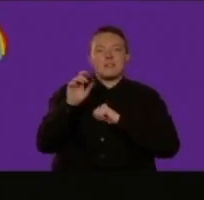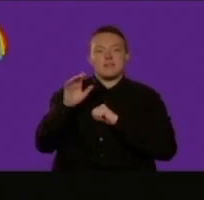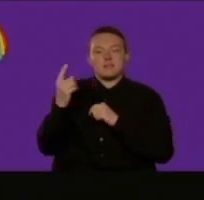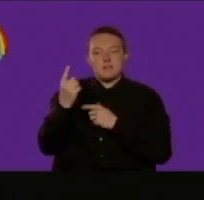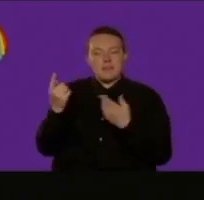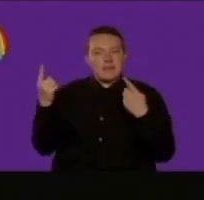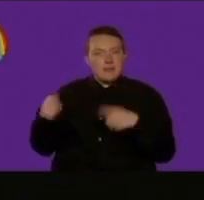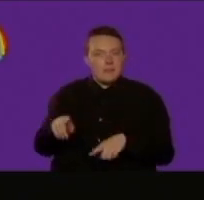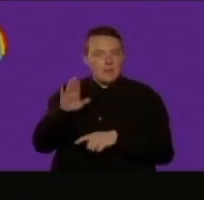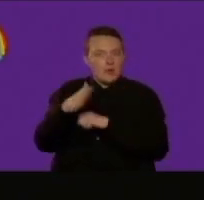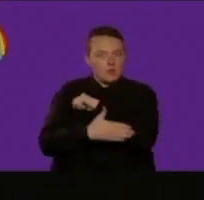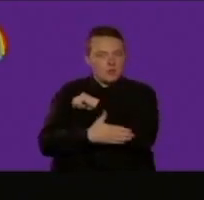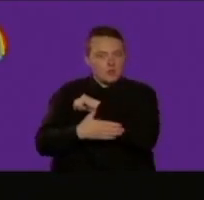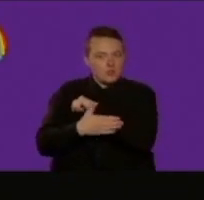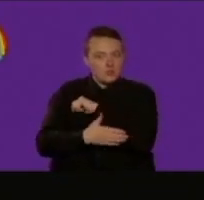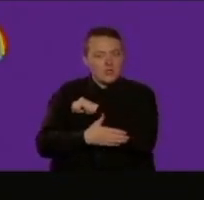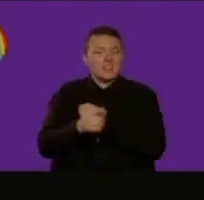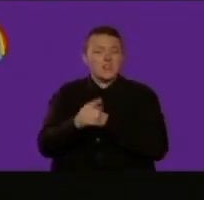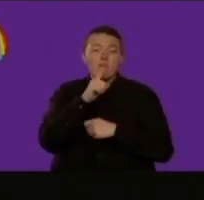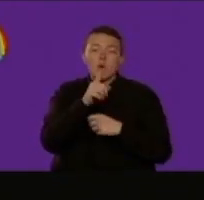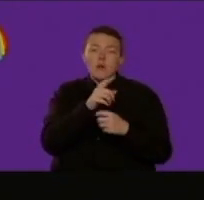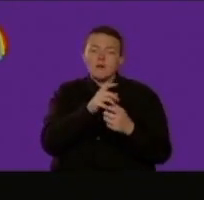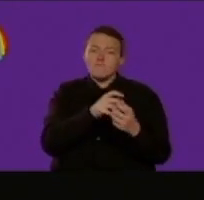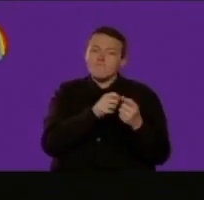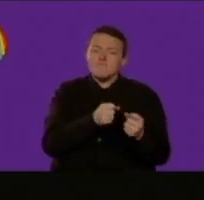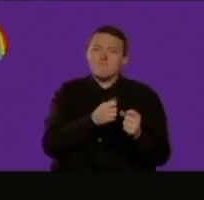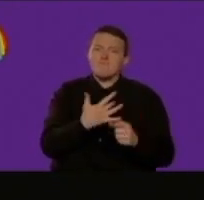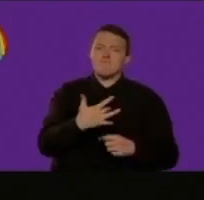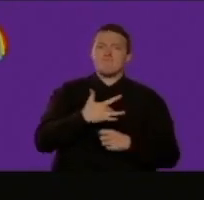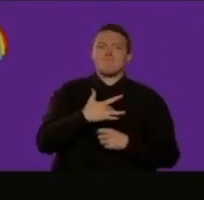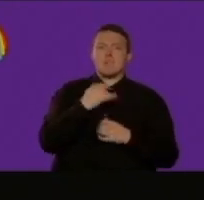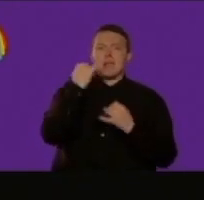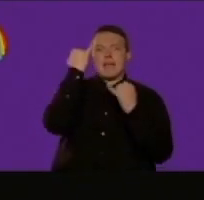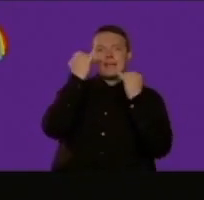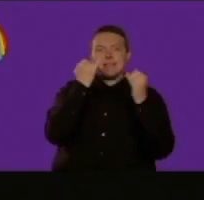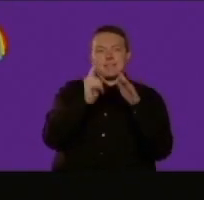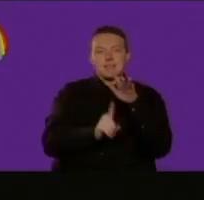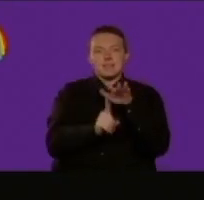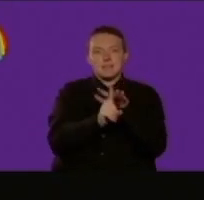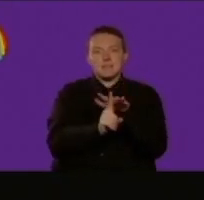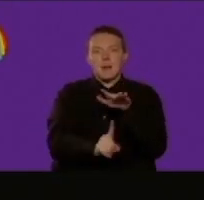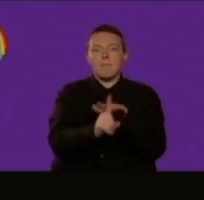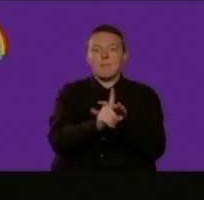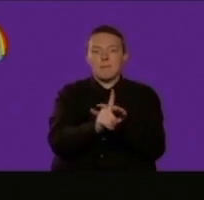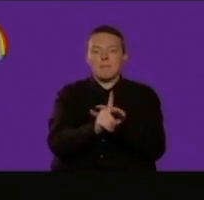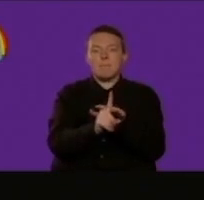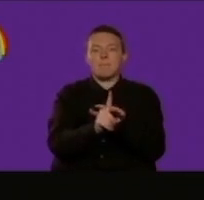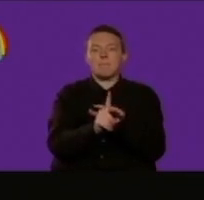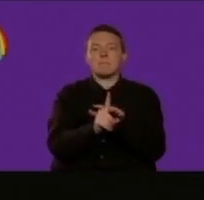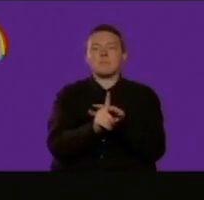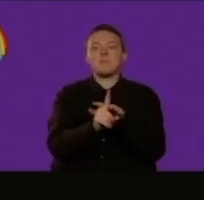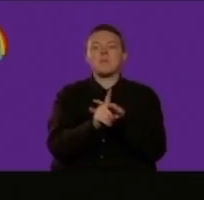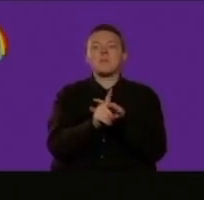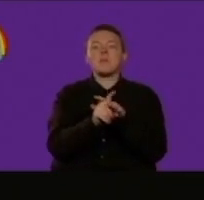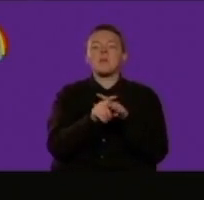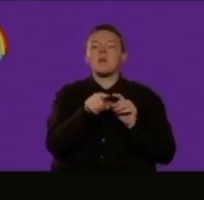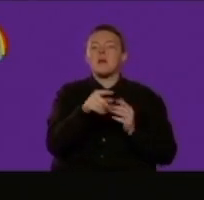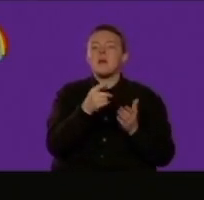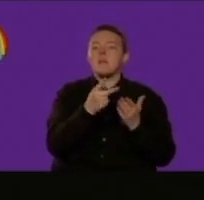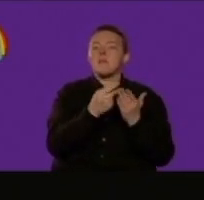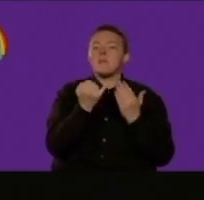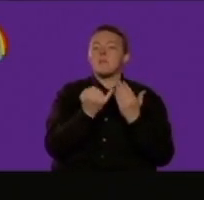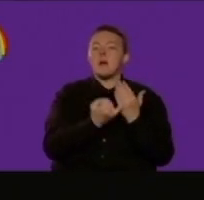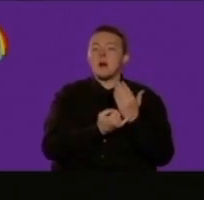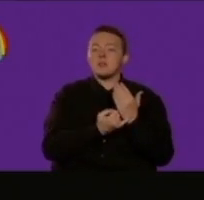educators from many different schools in Colombia also worked in collaboration. This is sort of things that you can work with children,